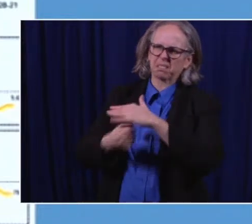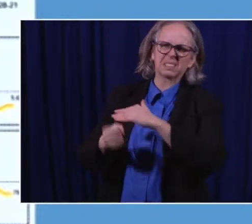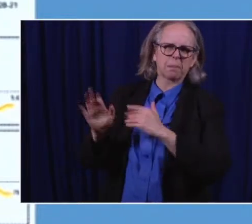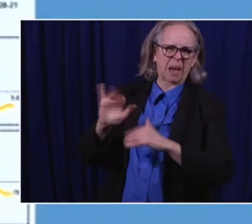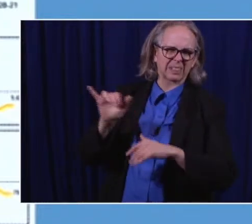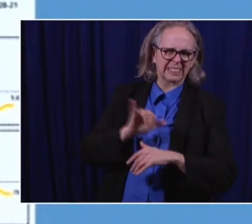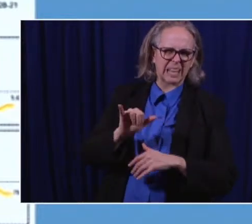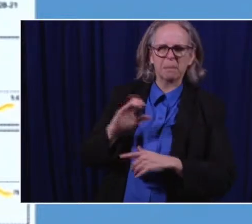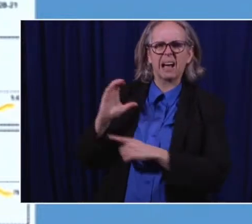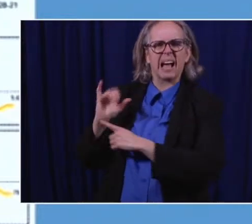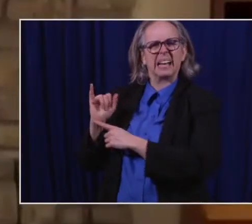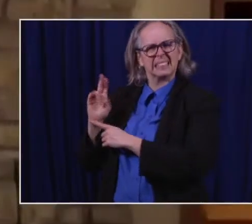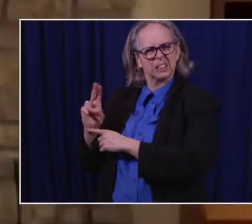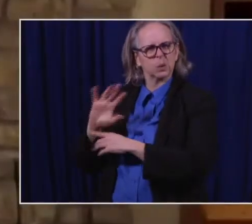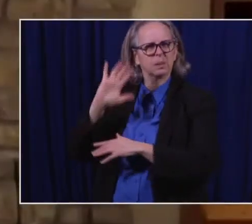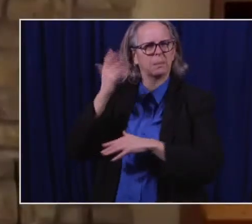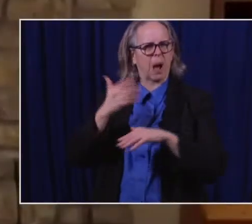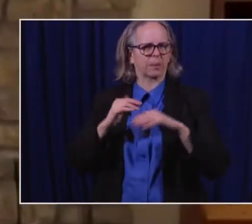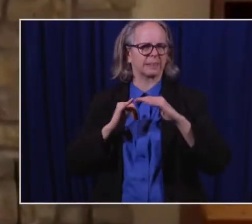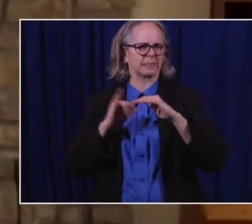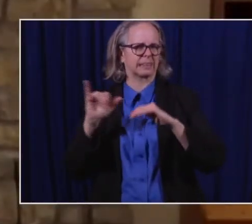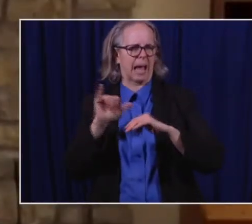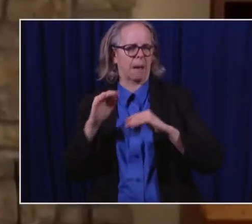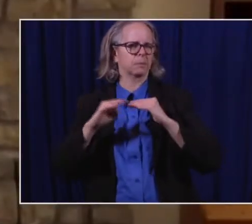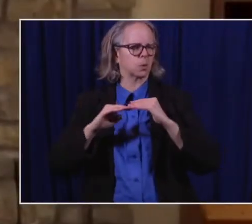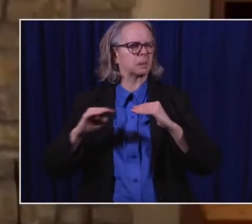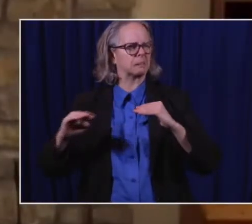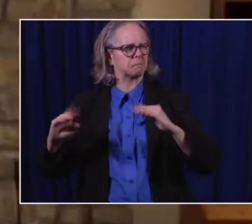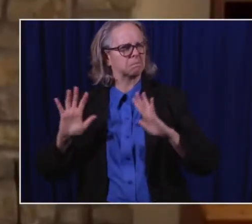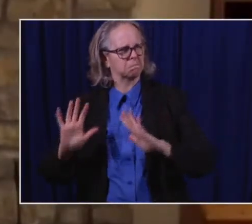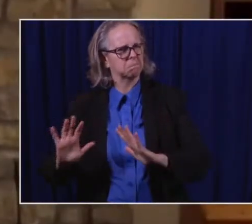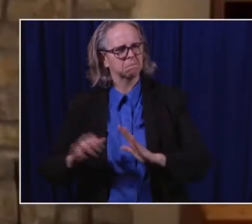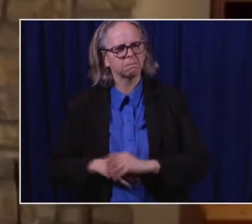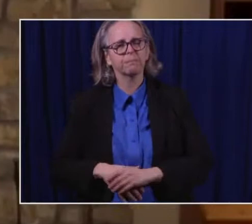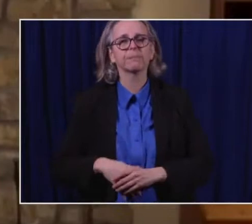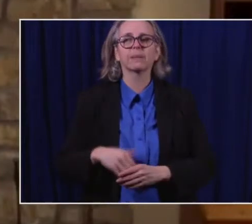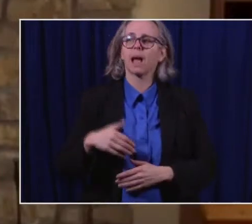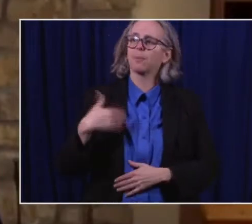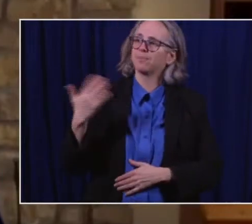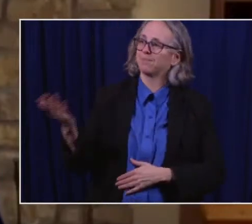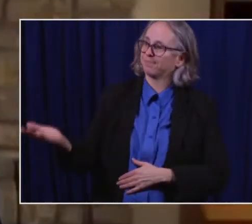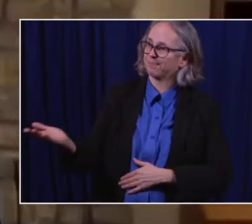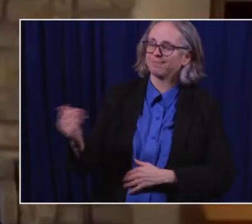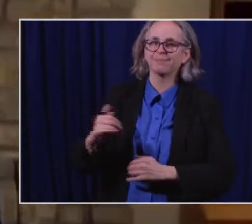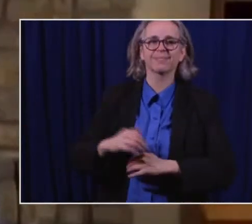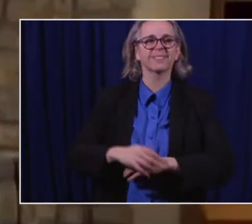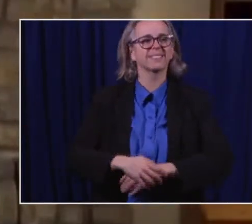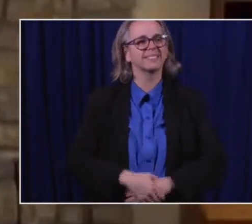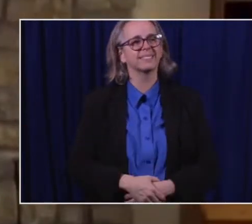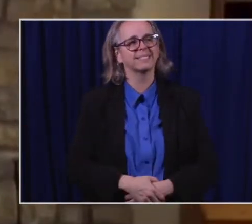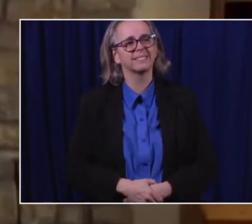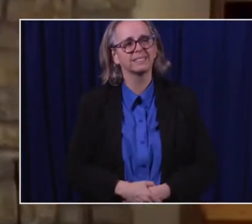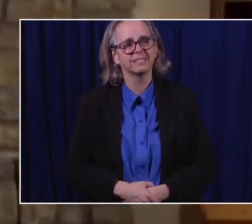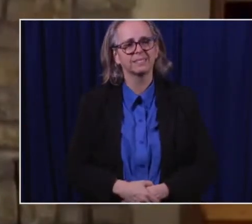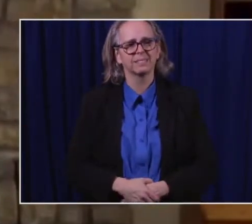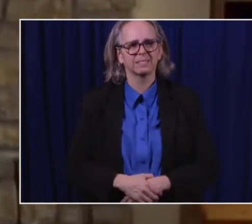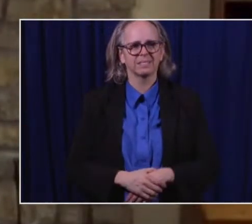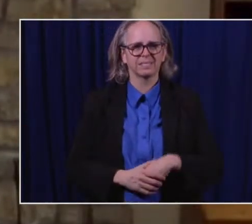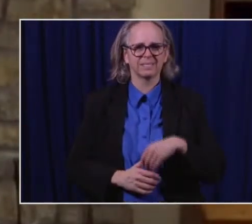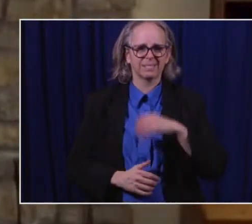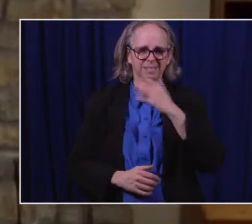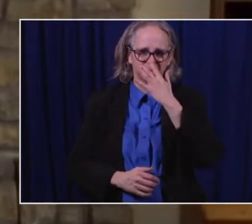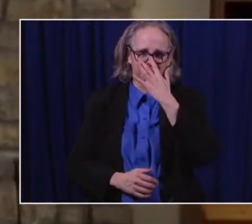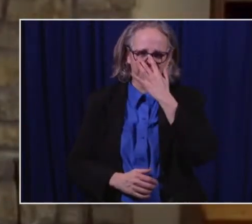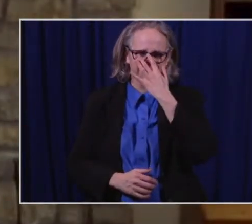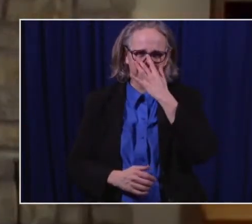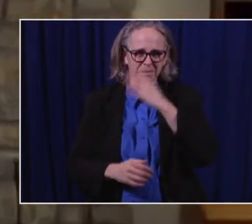with our ICU admissions. Eric, let's look at the next one. This is our alert map. You'll see, this is our alert map.